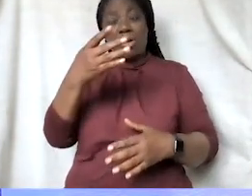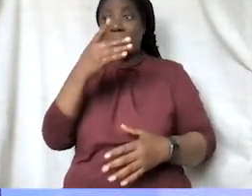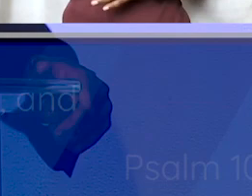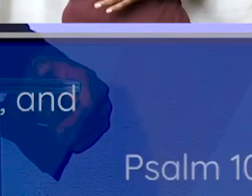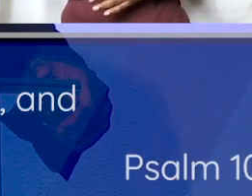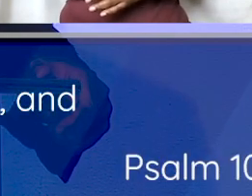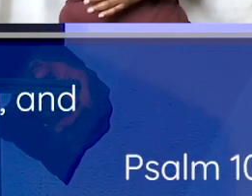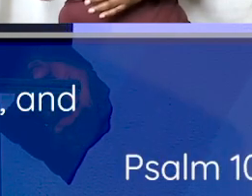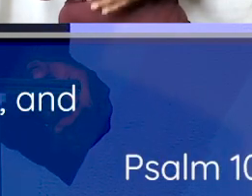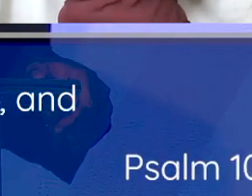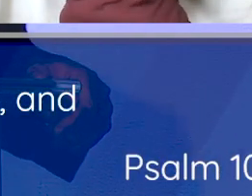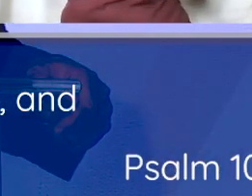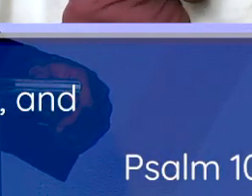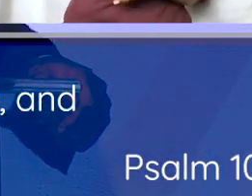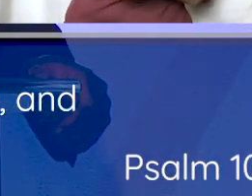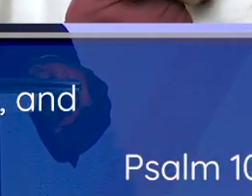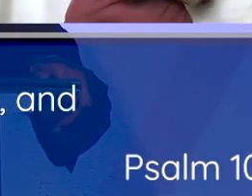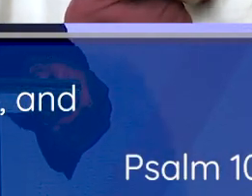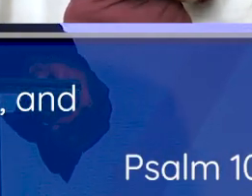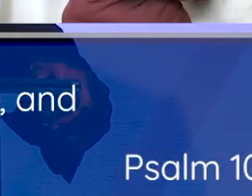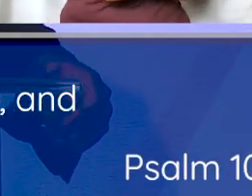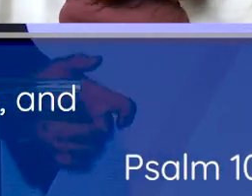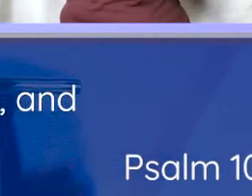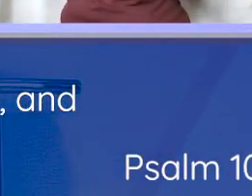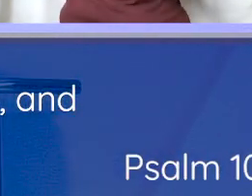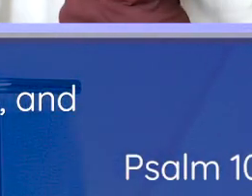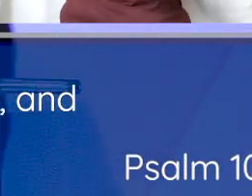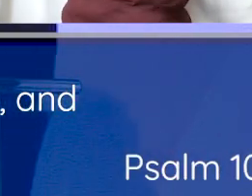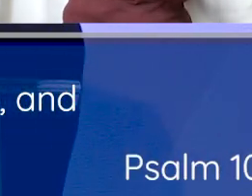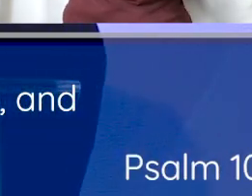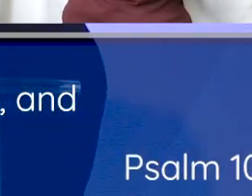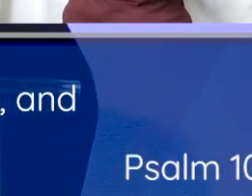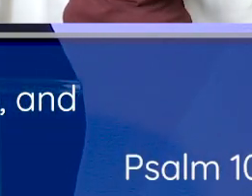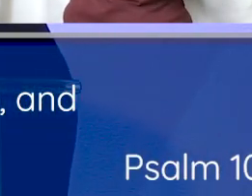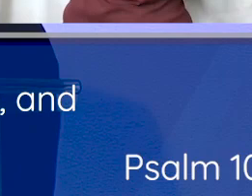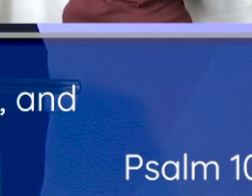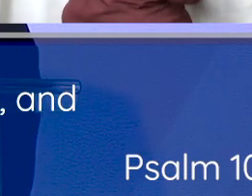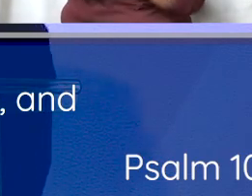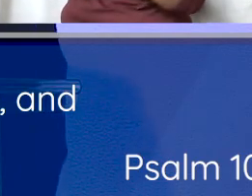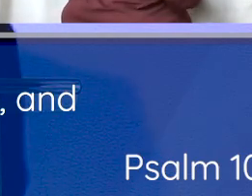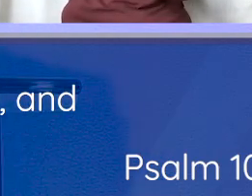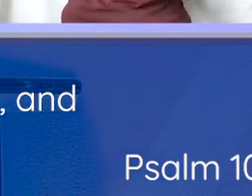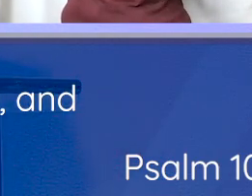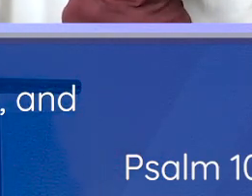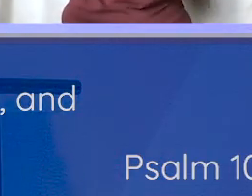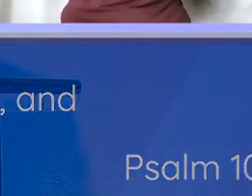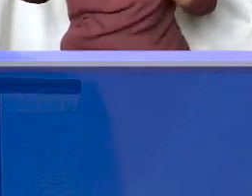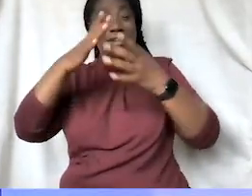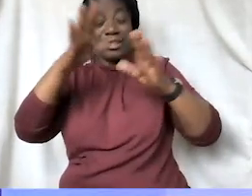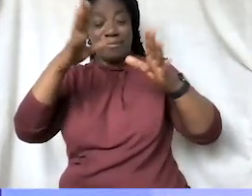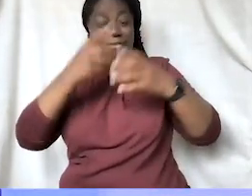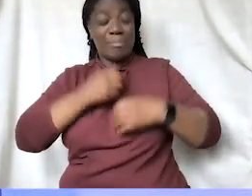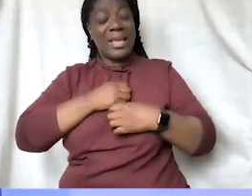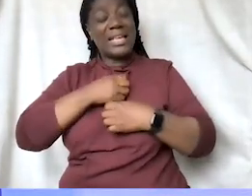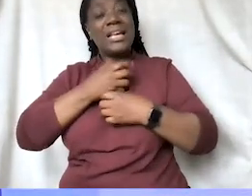says, then they cried to the Lord in their trouble, and he delivered them from their distress.